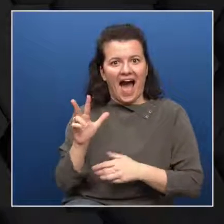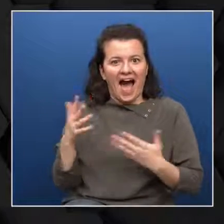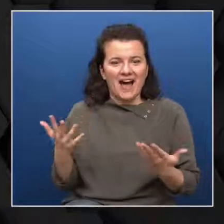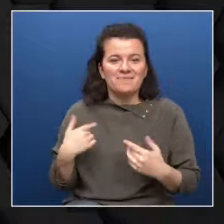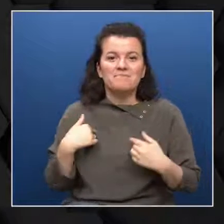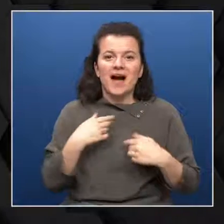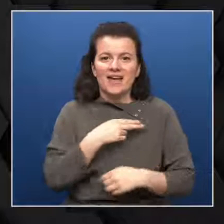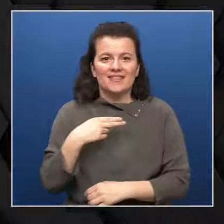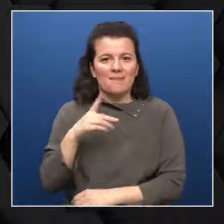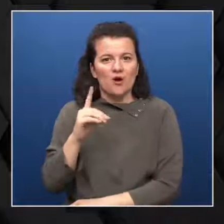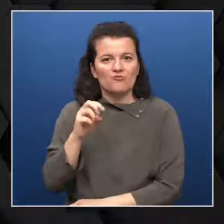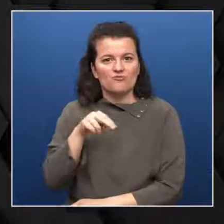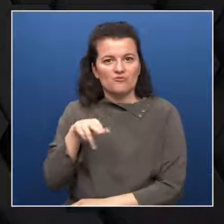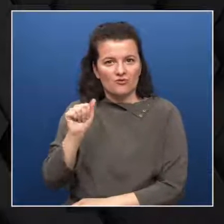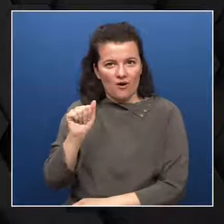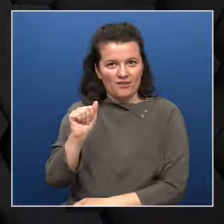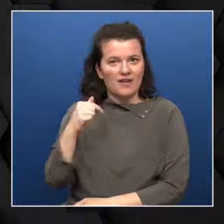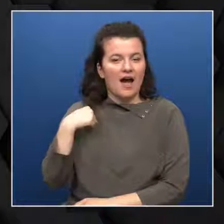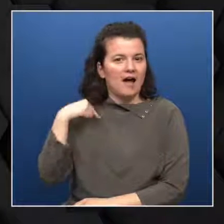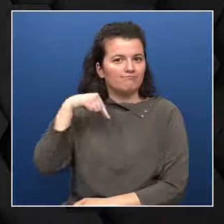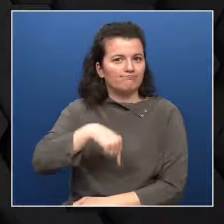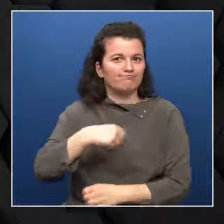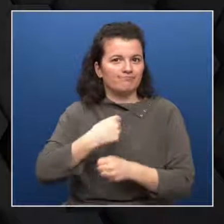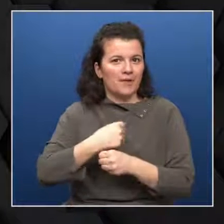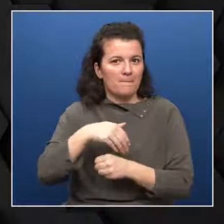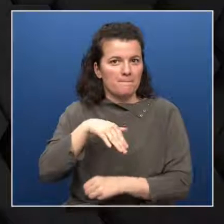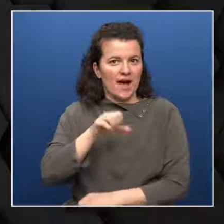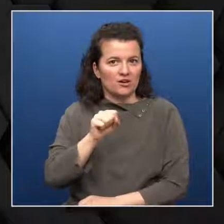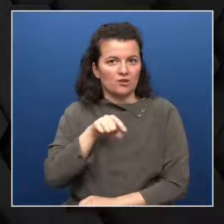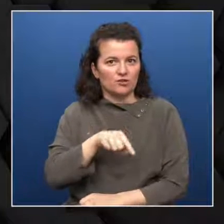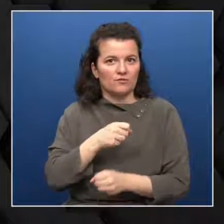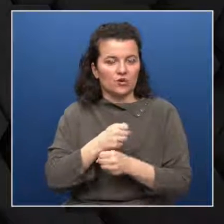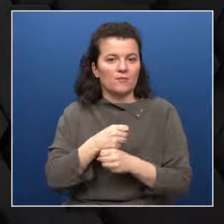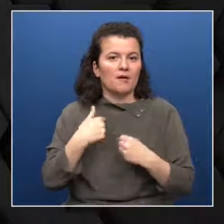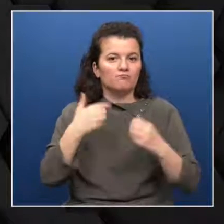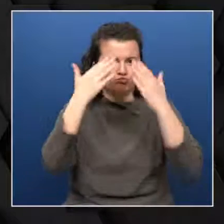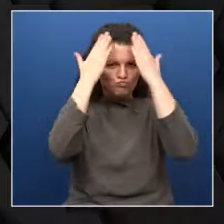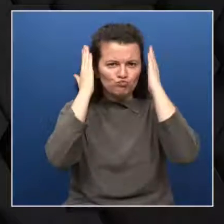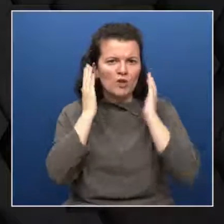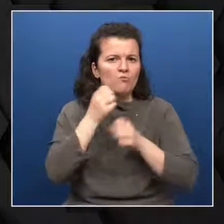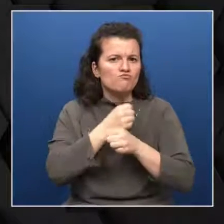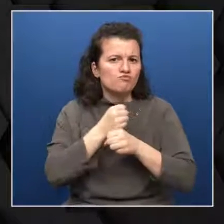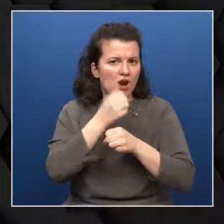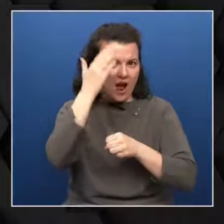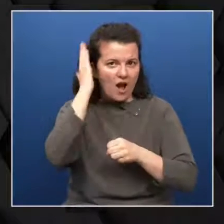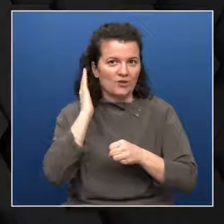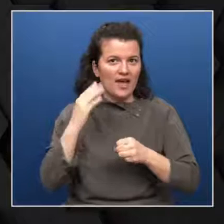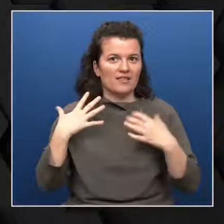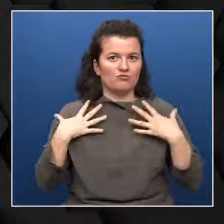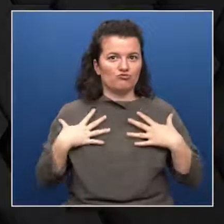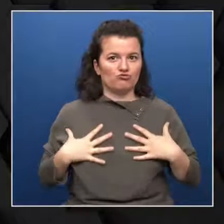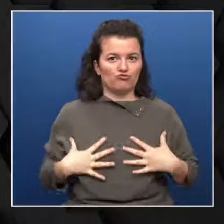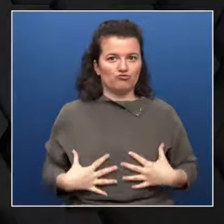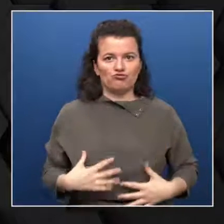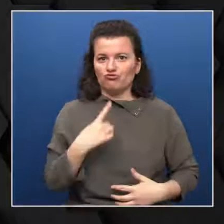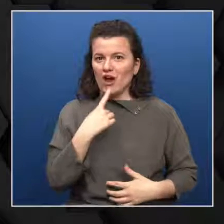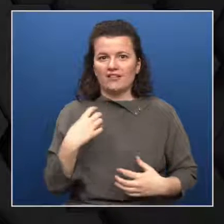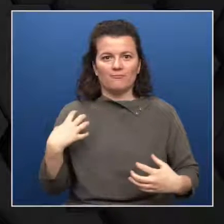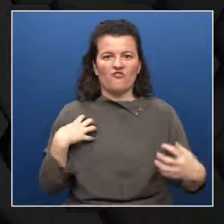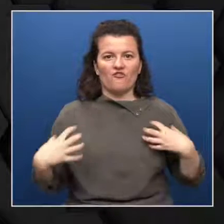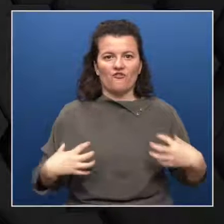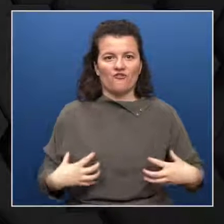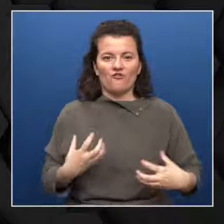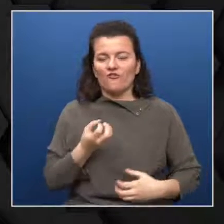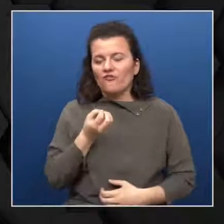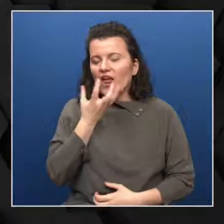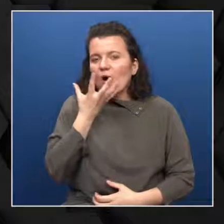Power Platform here at Microsoft. I am a brunette woman wearing a red dress with flowers on it, and I, as usual, have a cup of coffee the